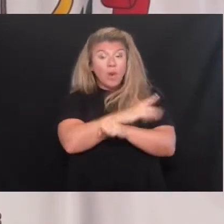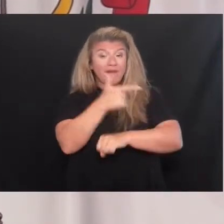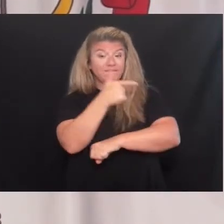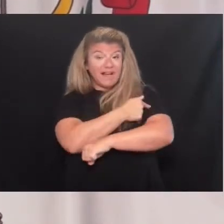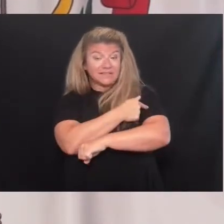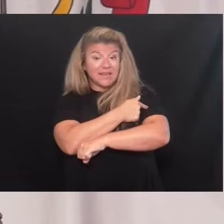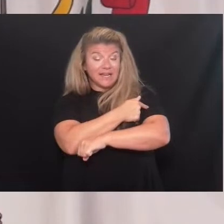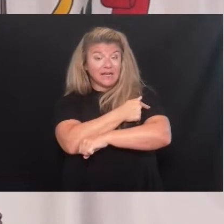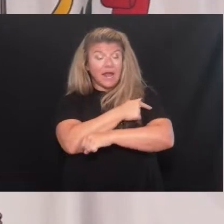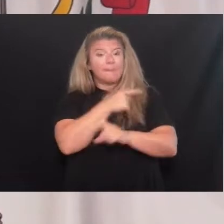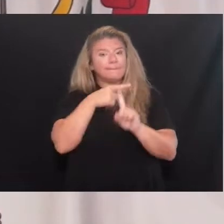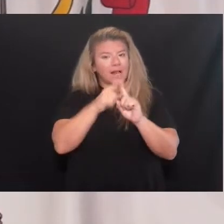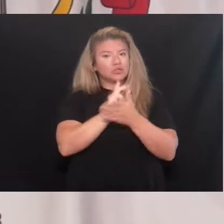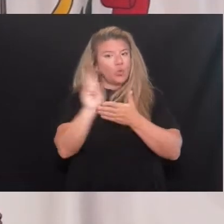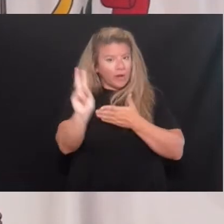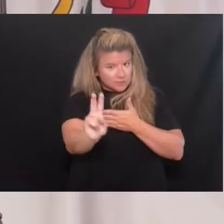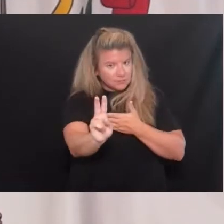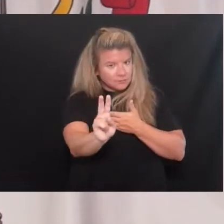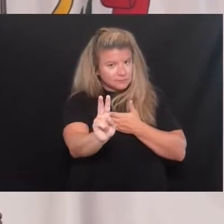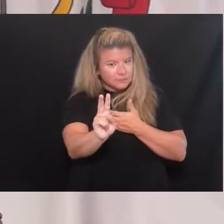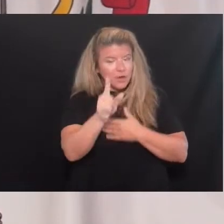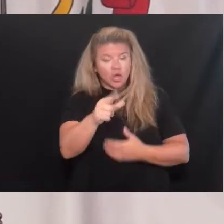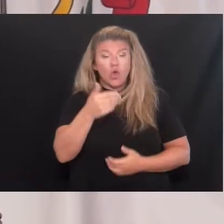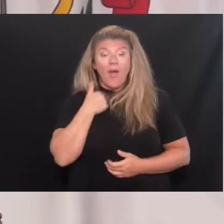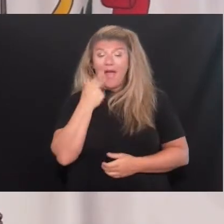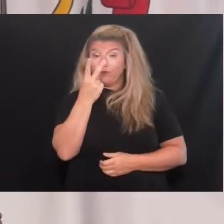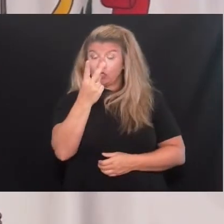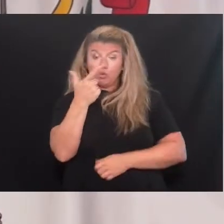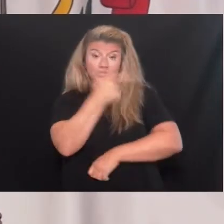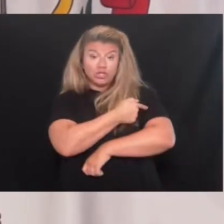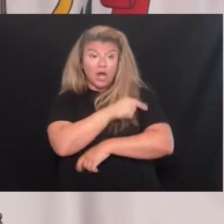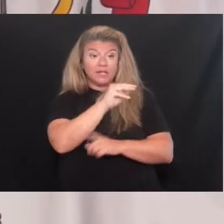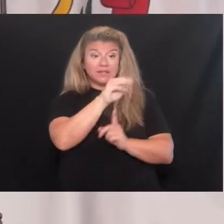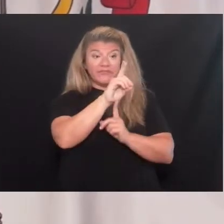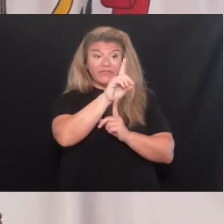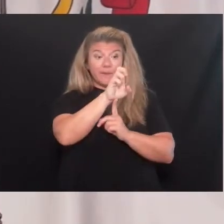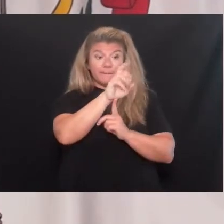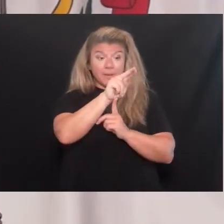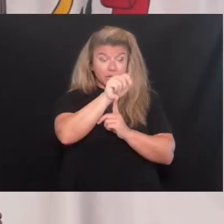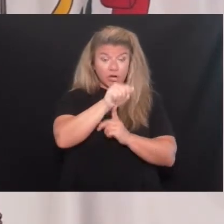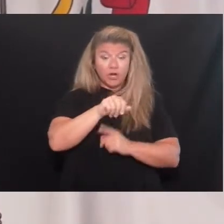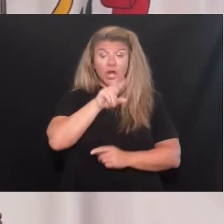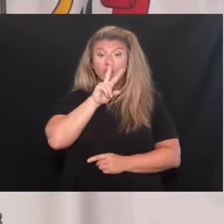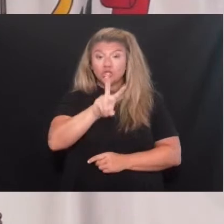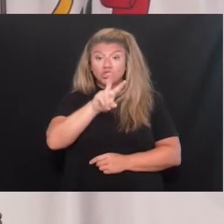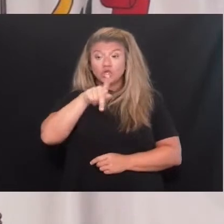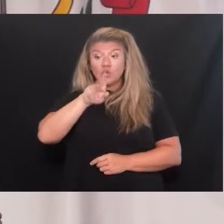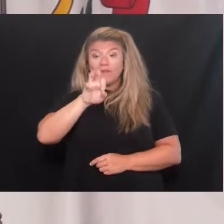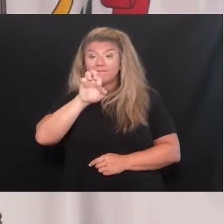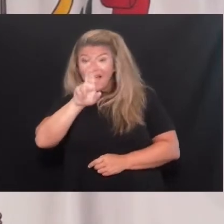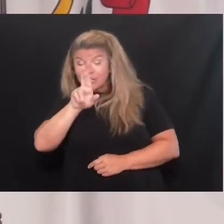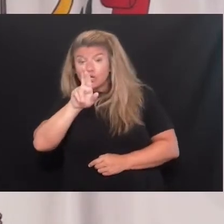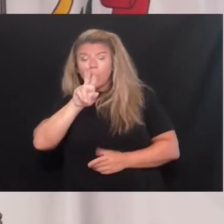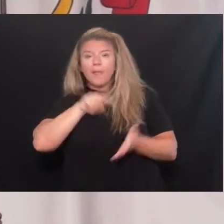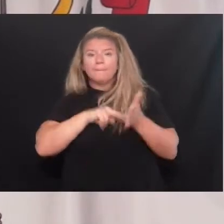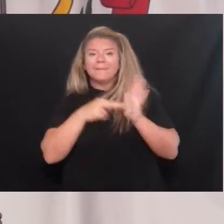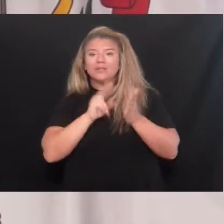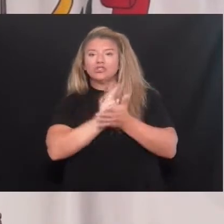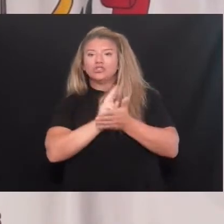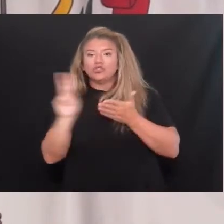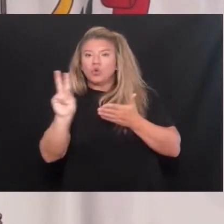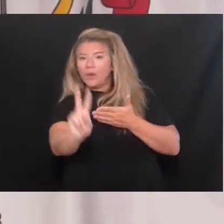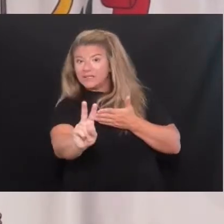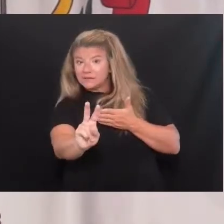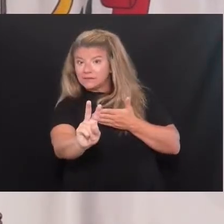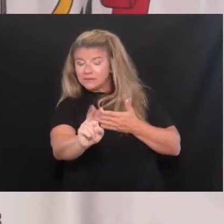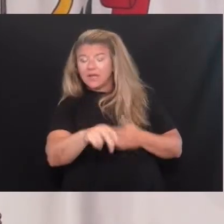2 weeks, you have either 2 shots of Moderna, 2 shots of Pfizer, and 2 weeks after that. Or you have